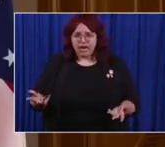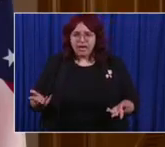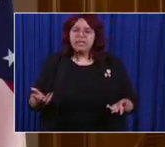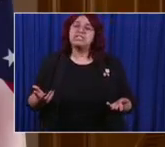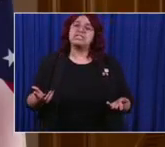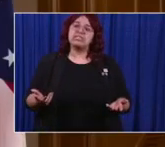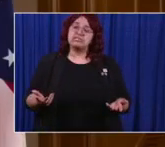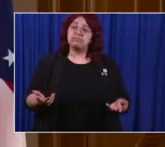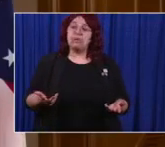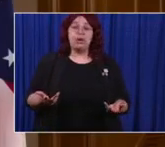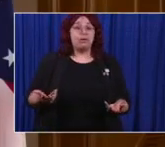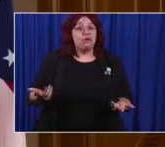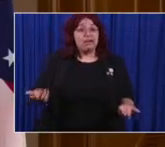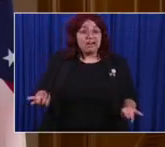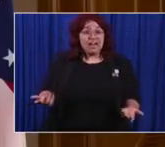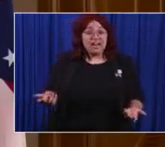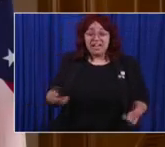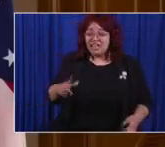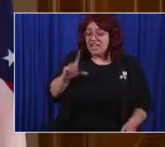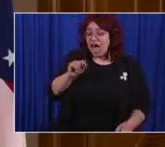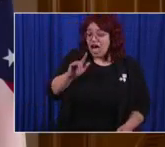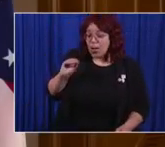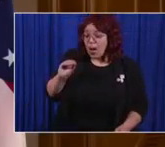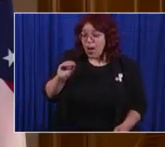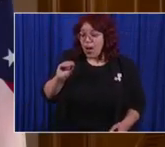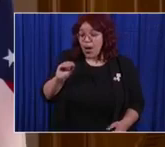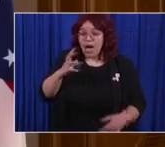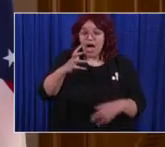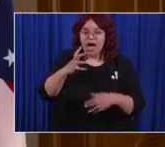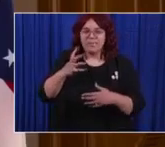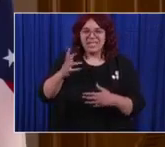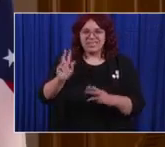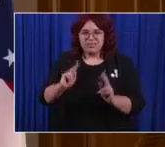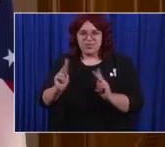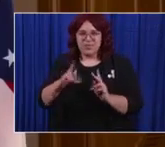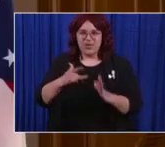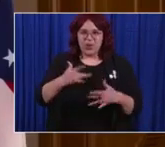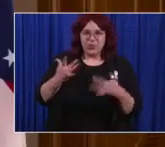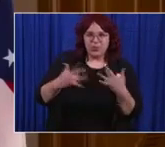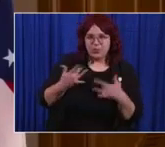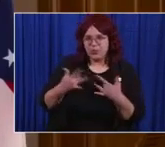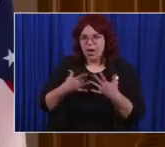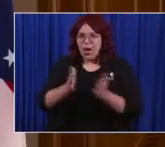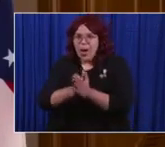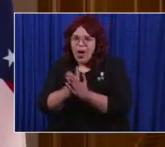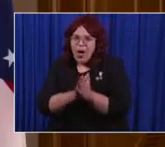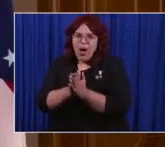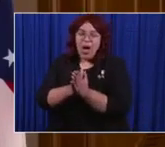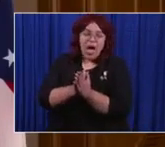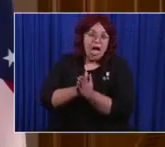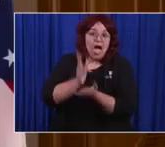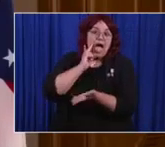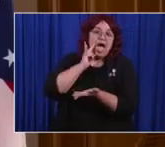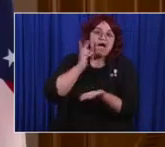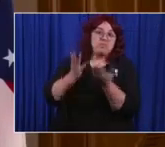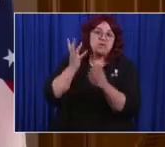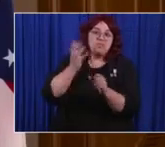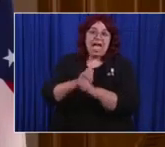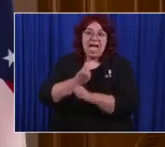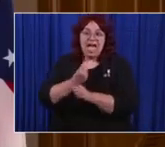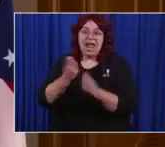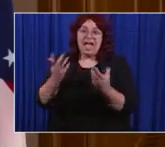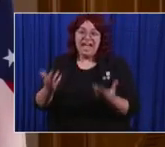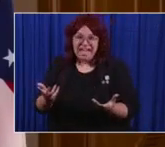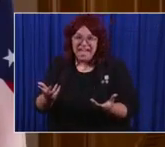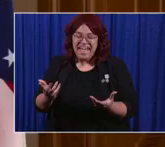nature. We have evidence that it does. And so it seemed to me that it would be something that we should try, and that it would, in